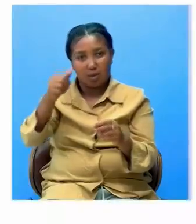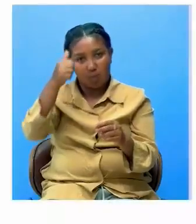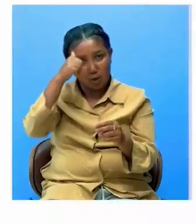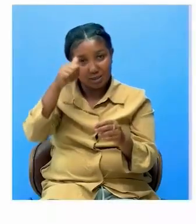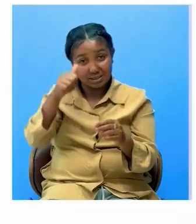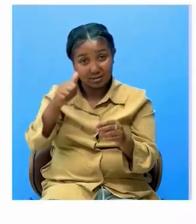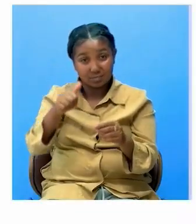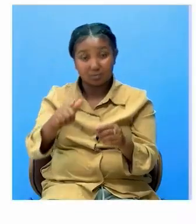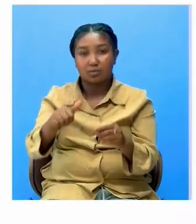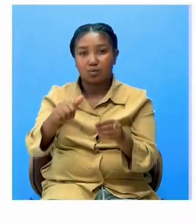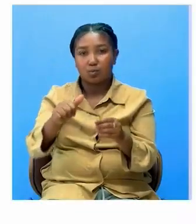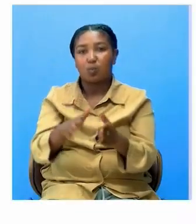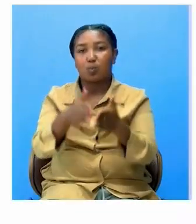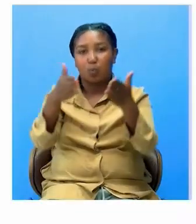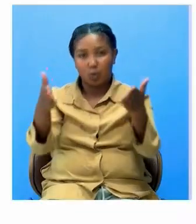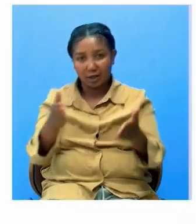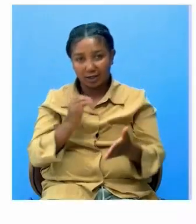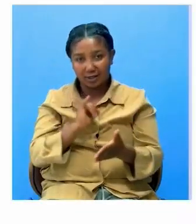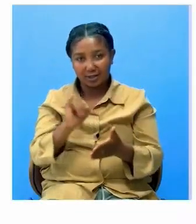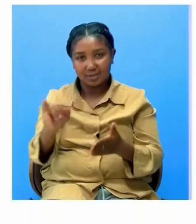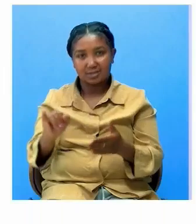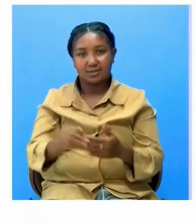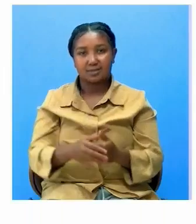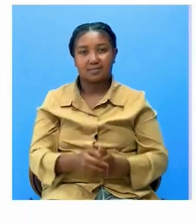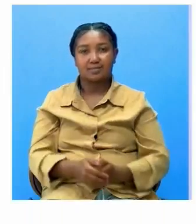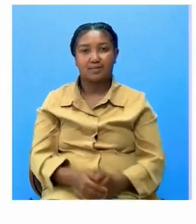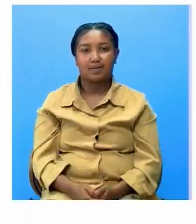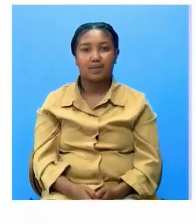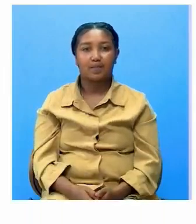book is